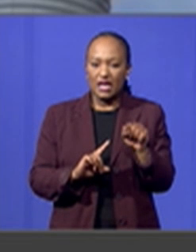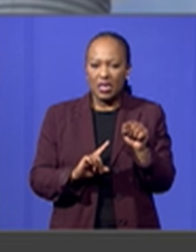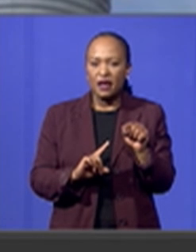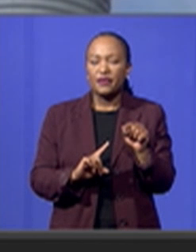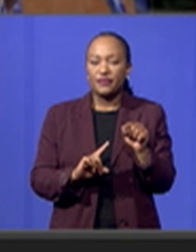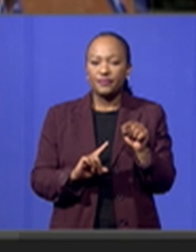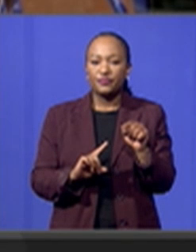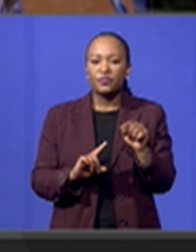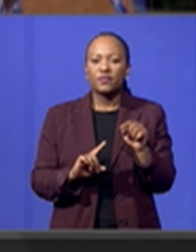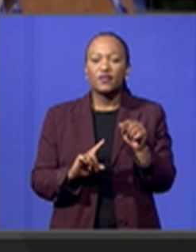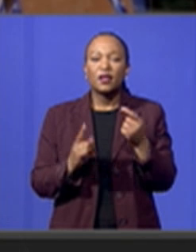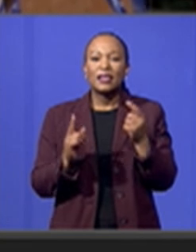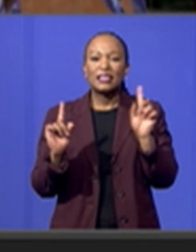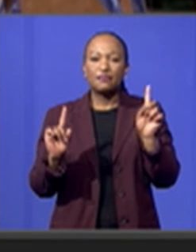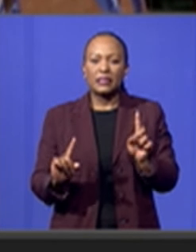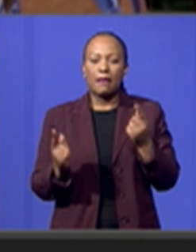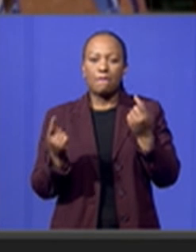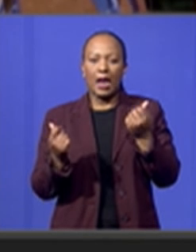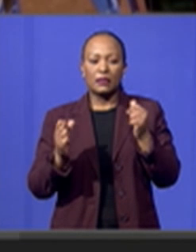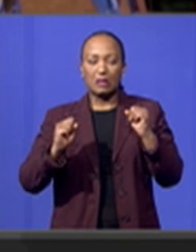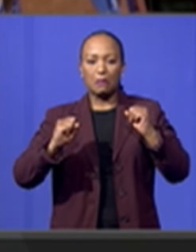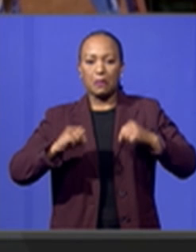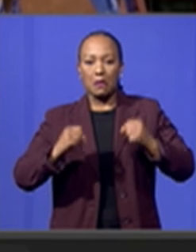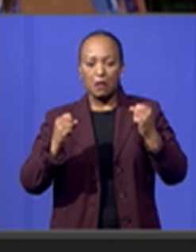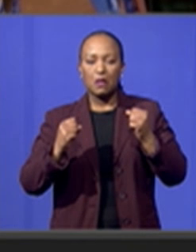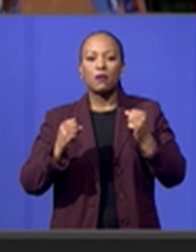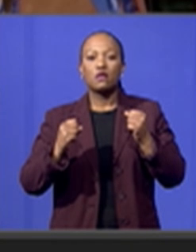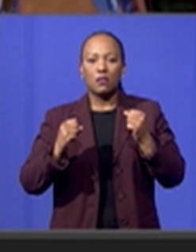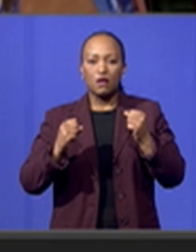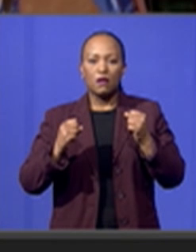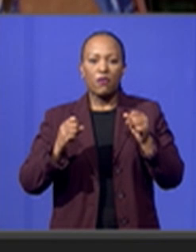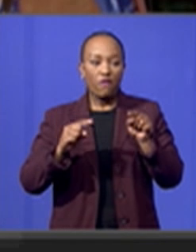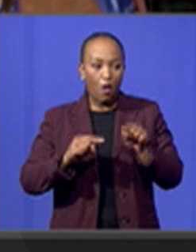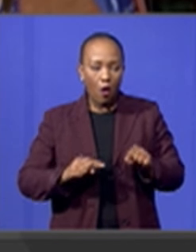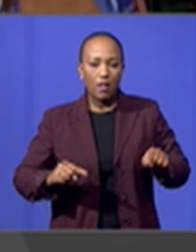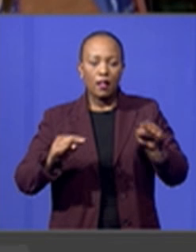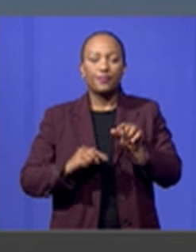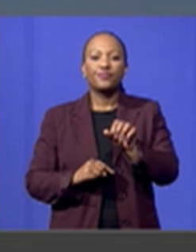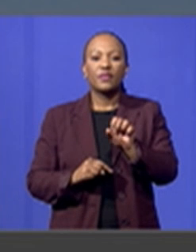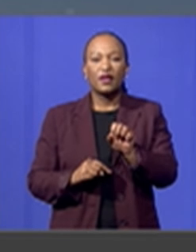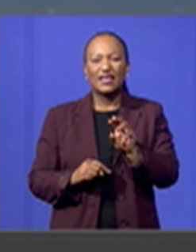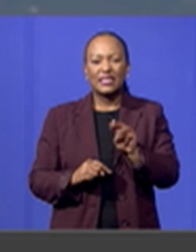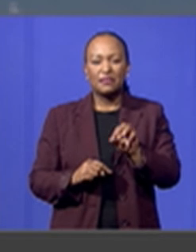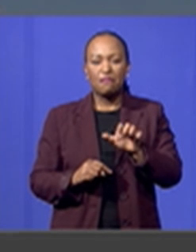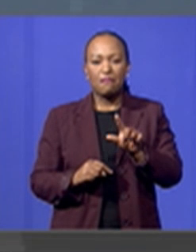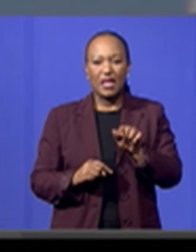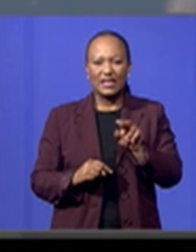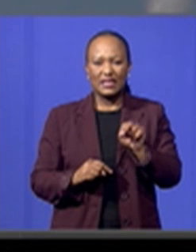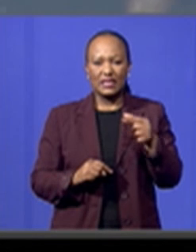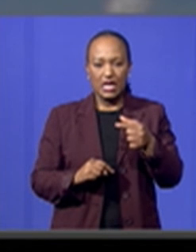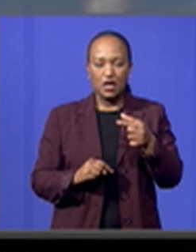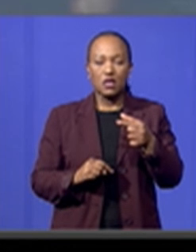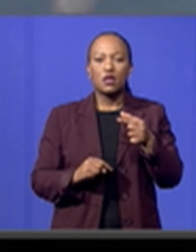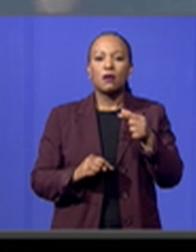the special pricing agreements with the entire smelting industry. At the moment, this special